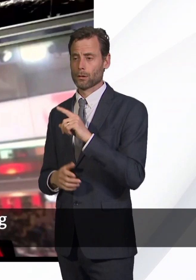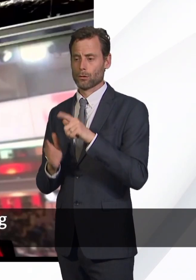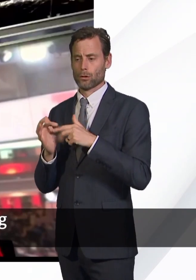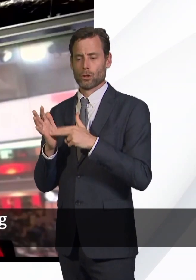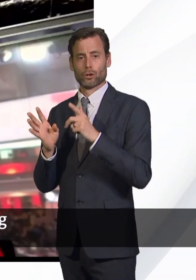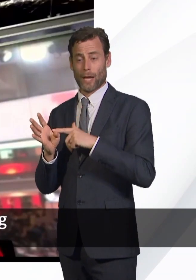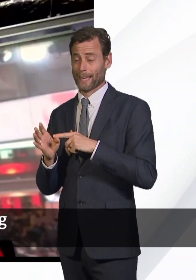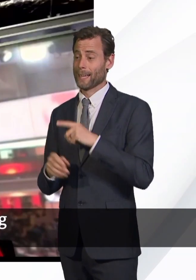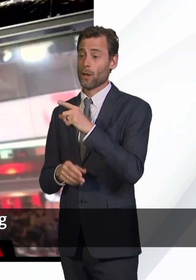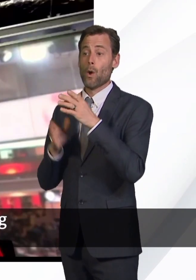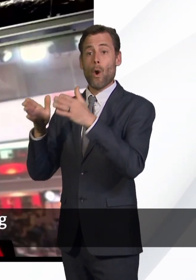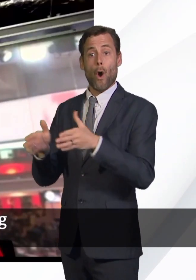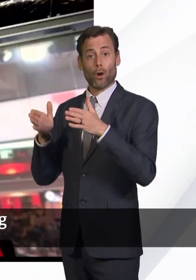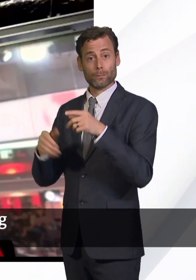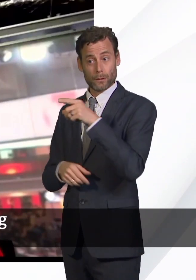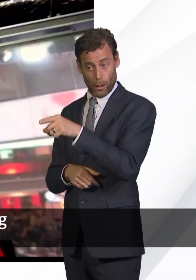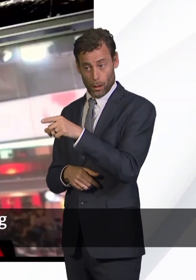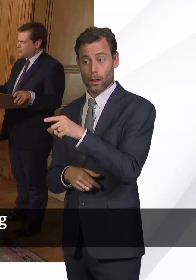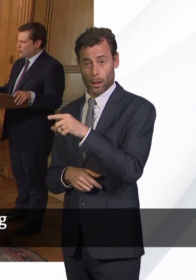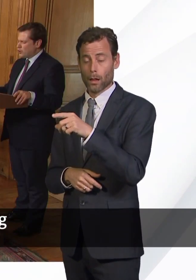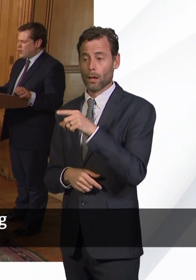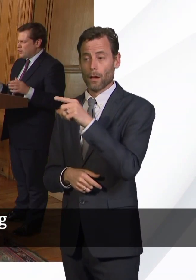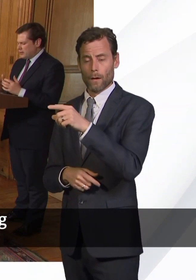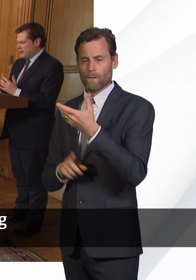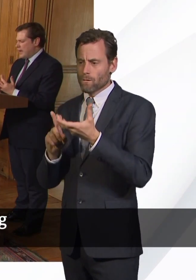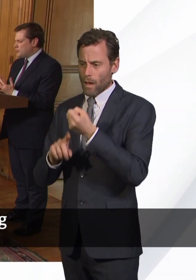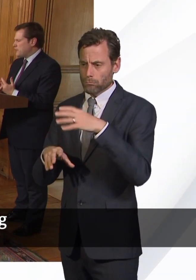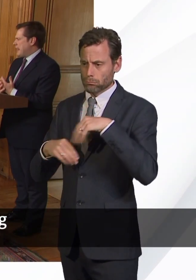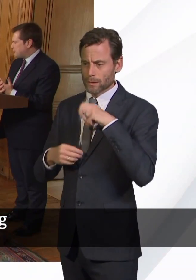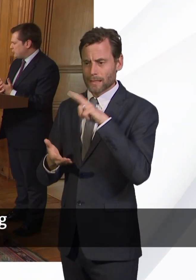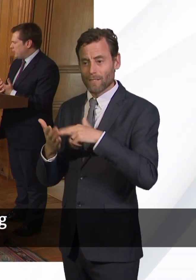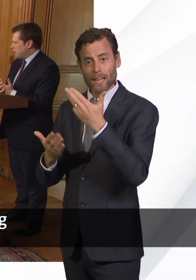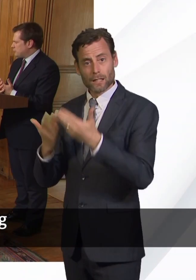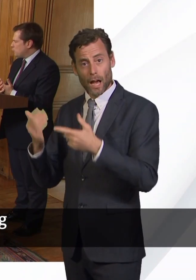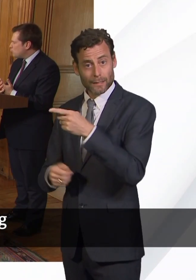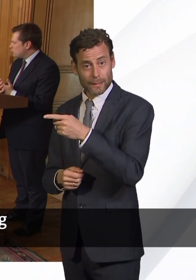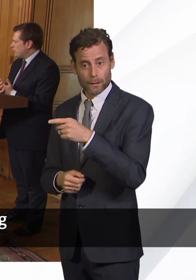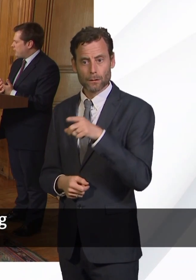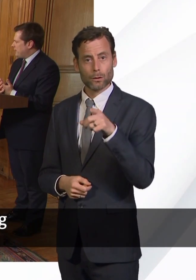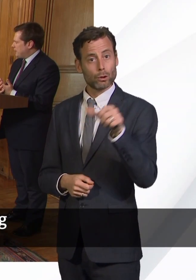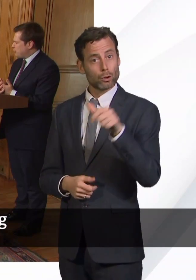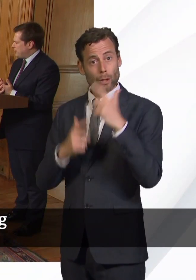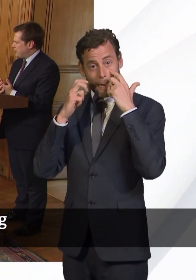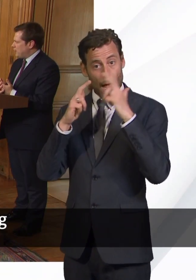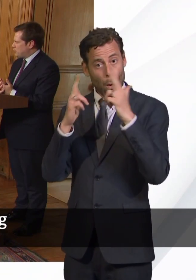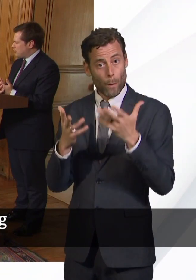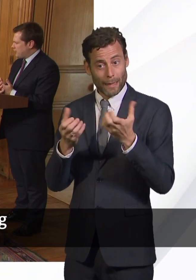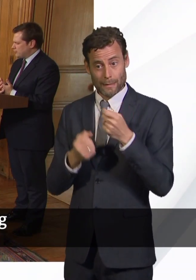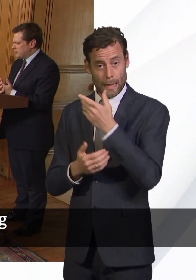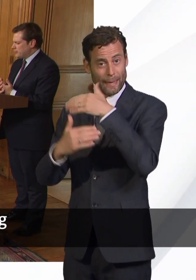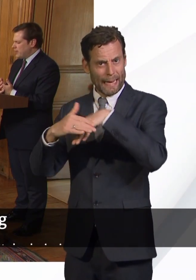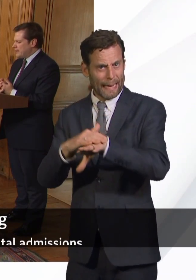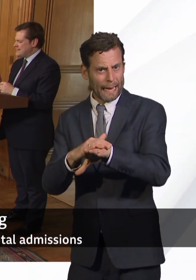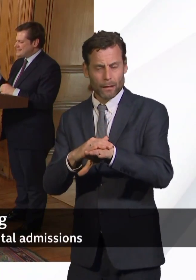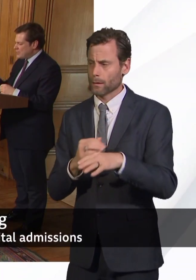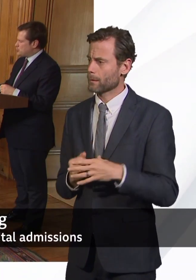have tested positive for the virus? Well, thank you, Laura. Care homes are at the absolute heart of all the work that we're now doing across